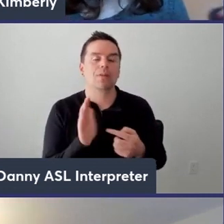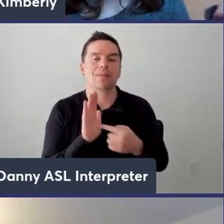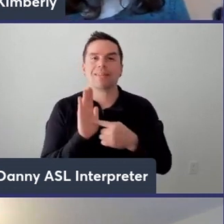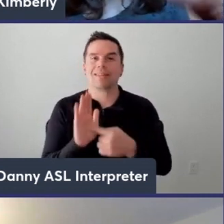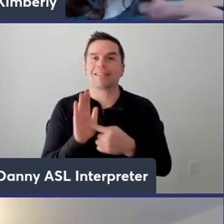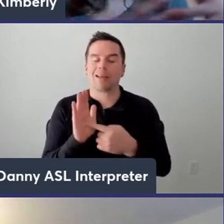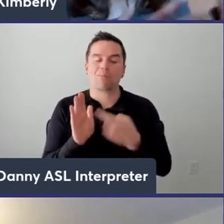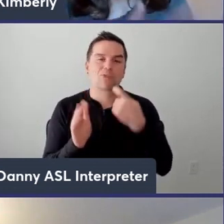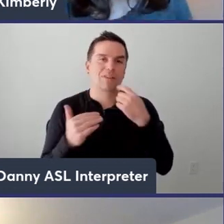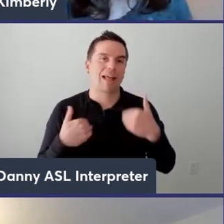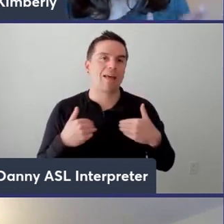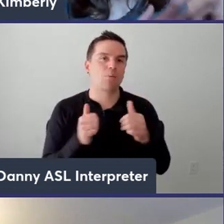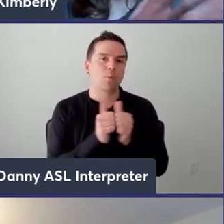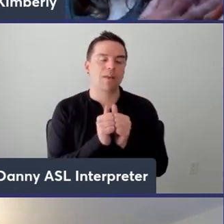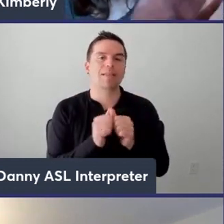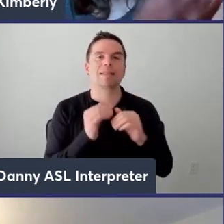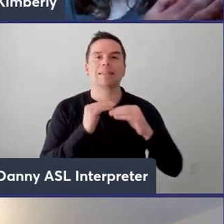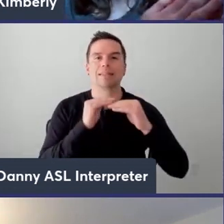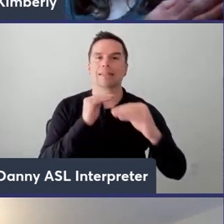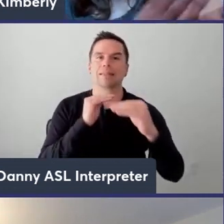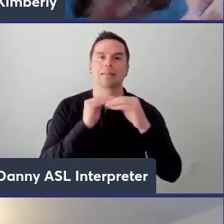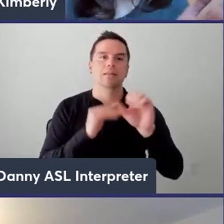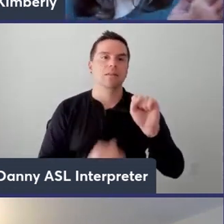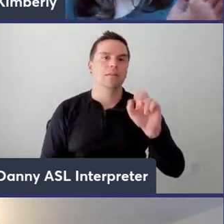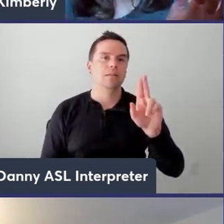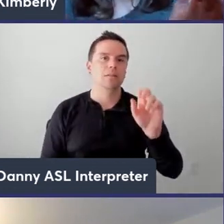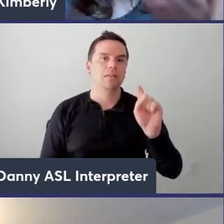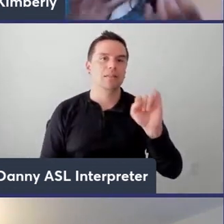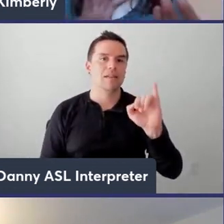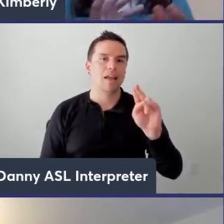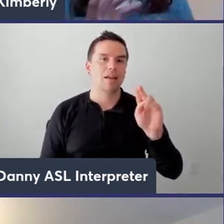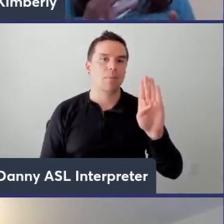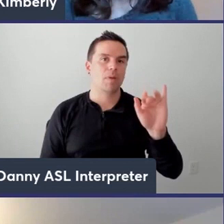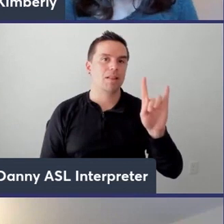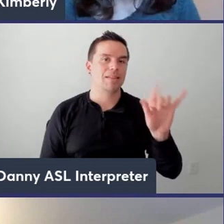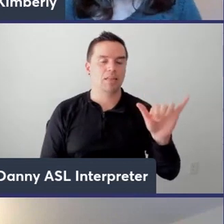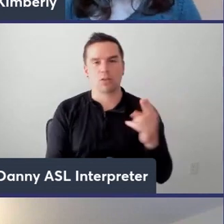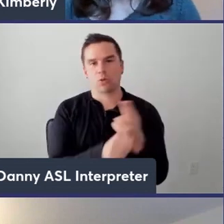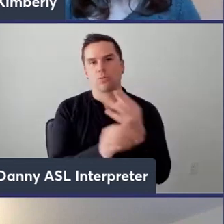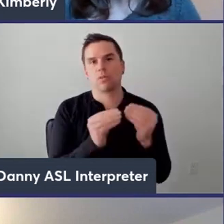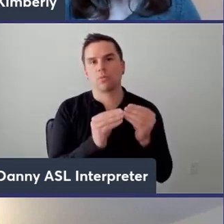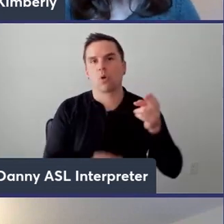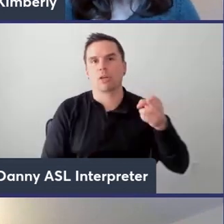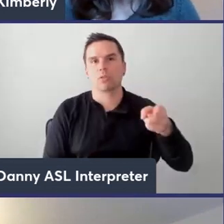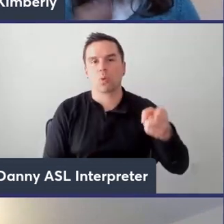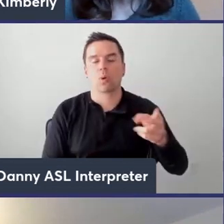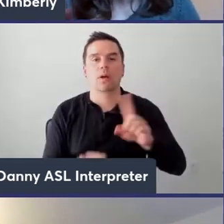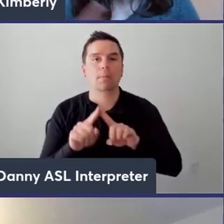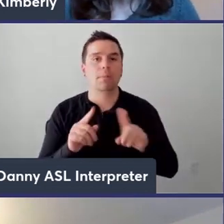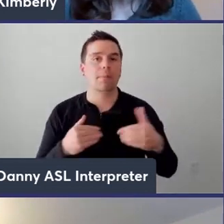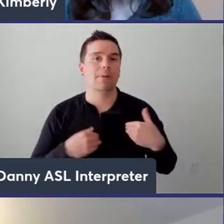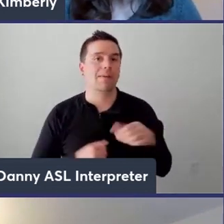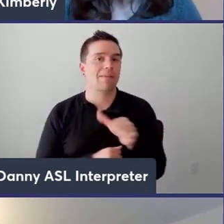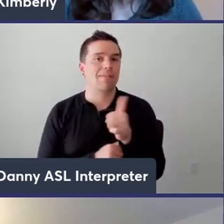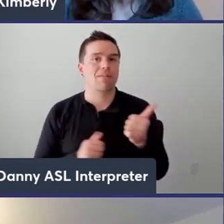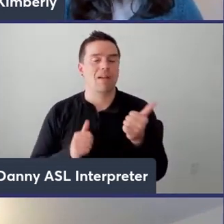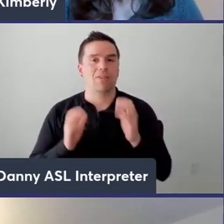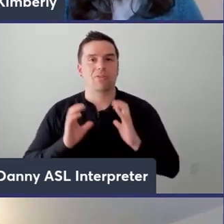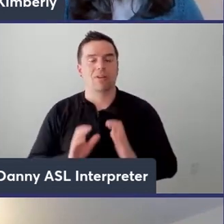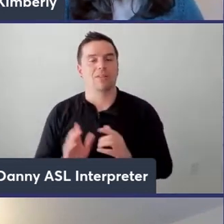with the sustainability uses more of the historic, and I actually have one other example from a customer who presented with us,